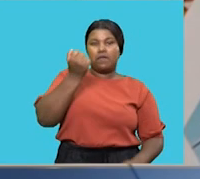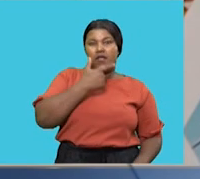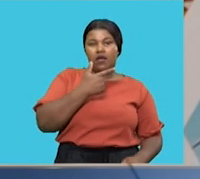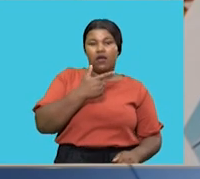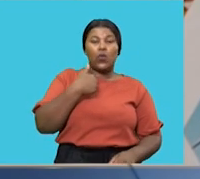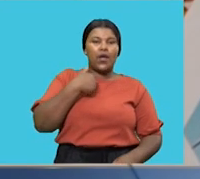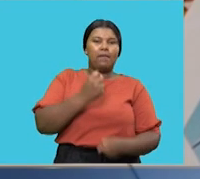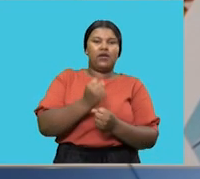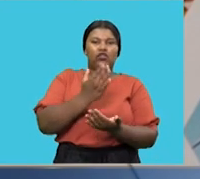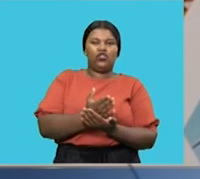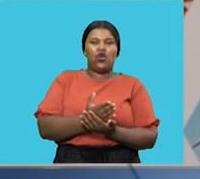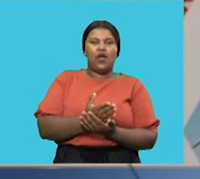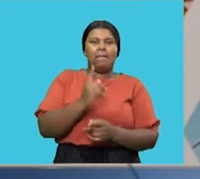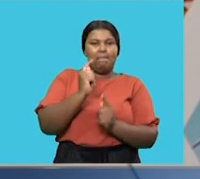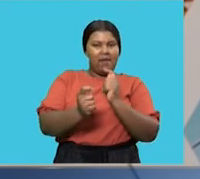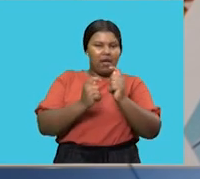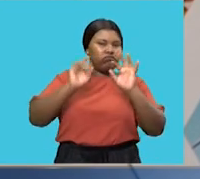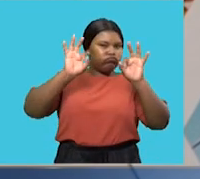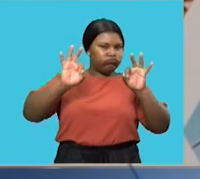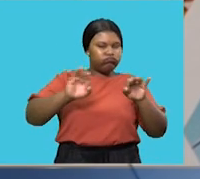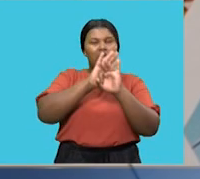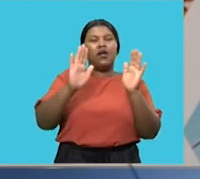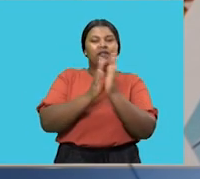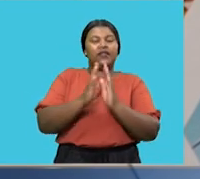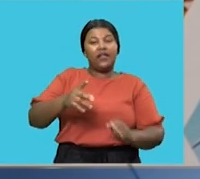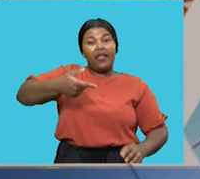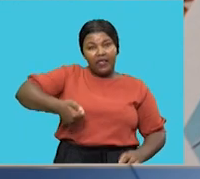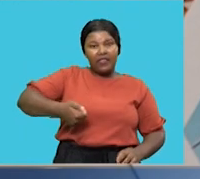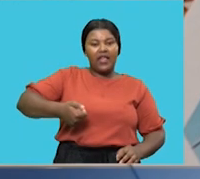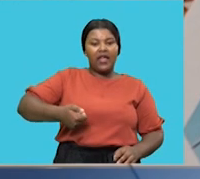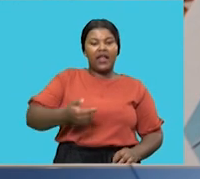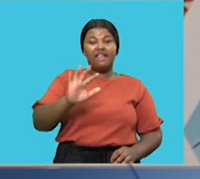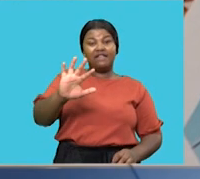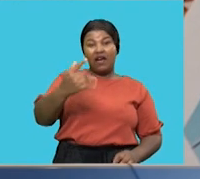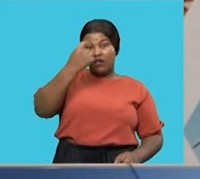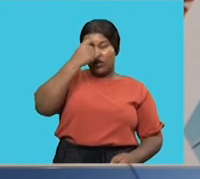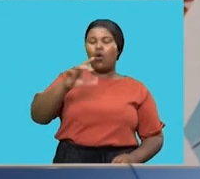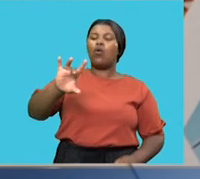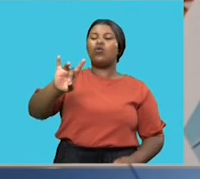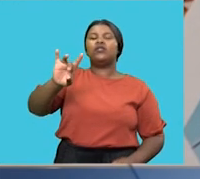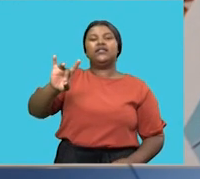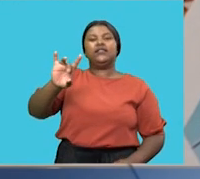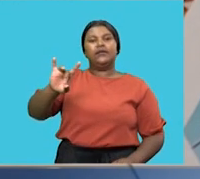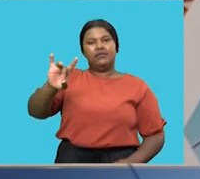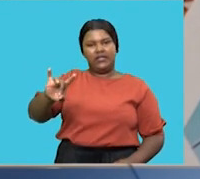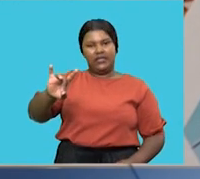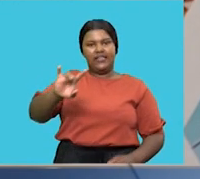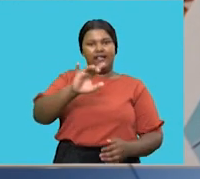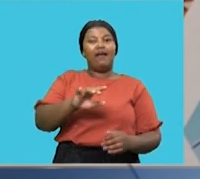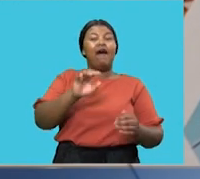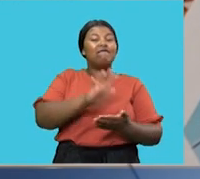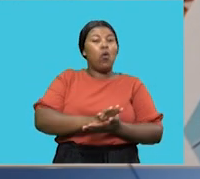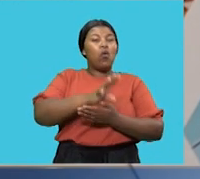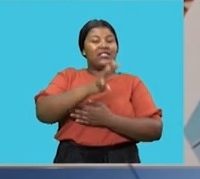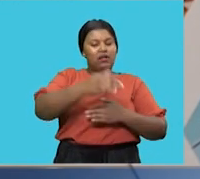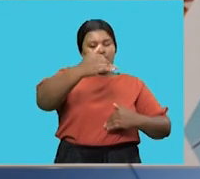must ensure that the payment levels are on. And then on 5 o'clock on Tuesday, the 14